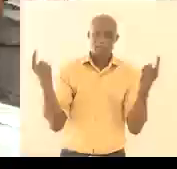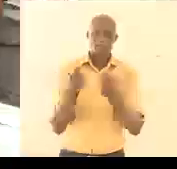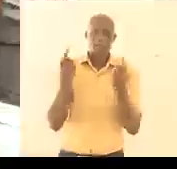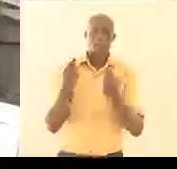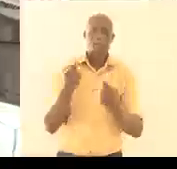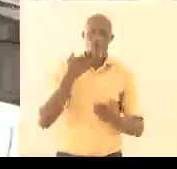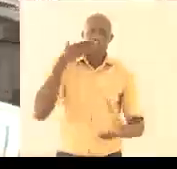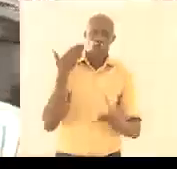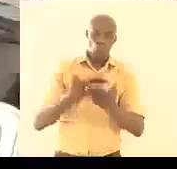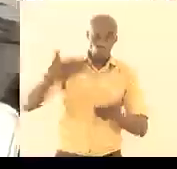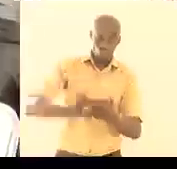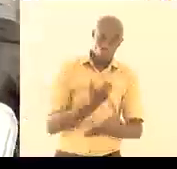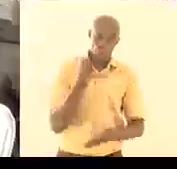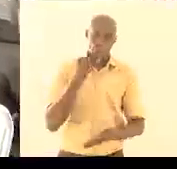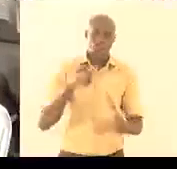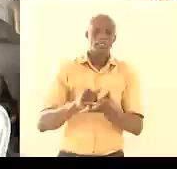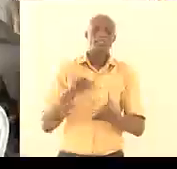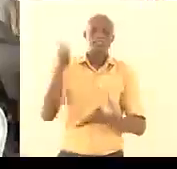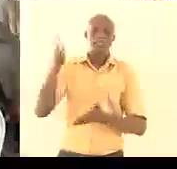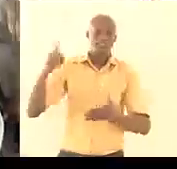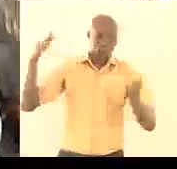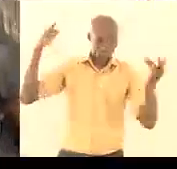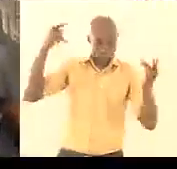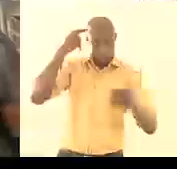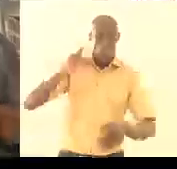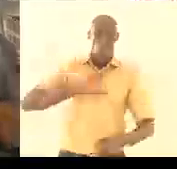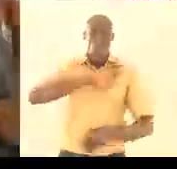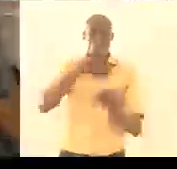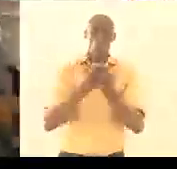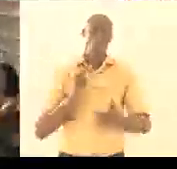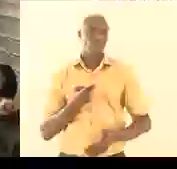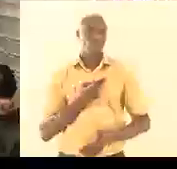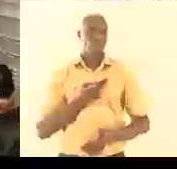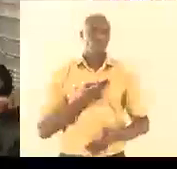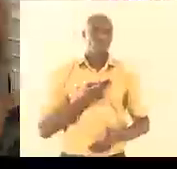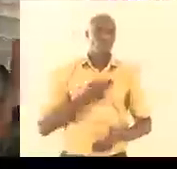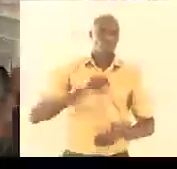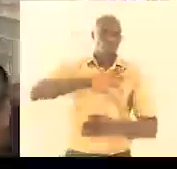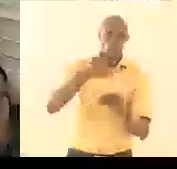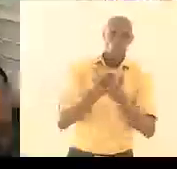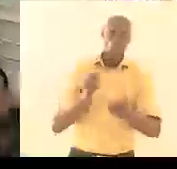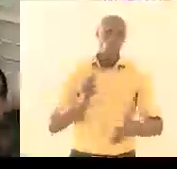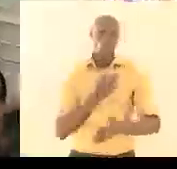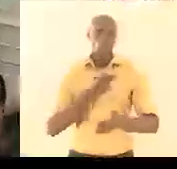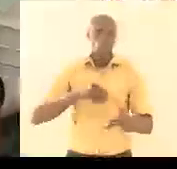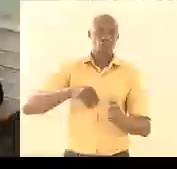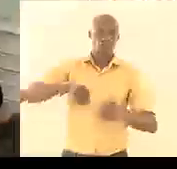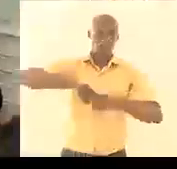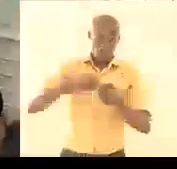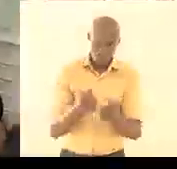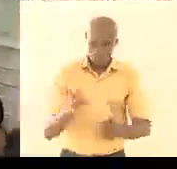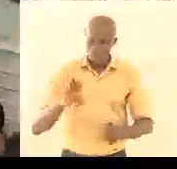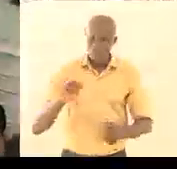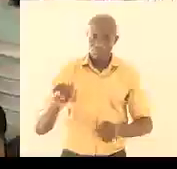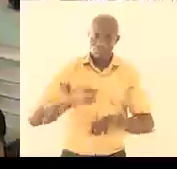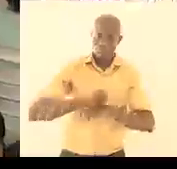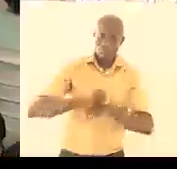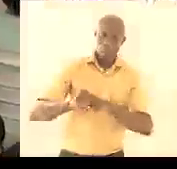news is that there is hope for all of us. All of us who are broken by